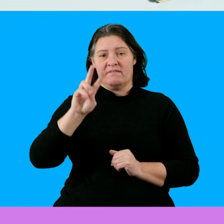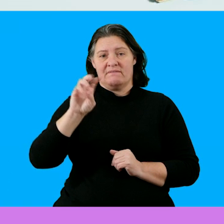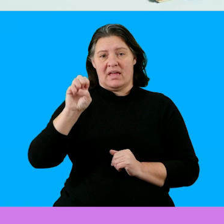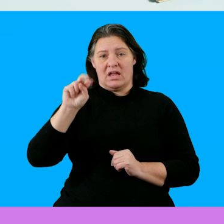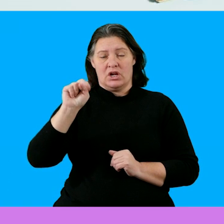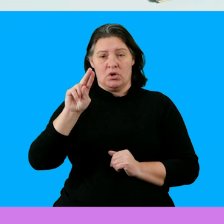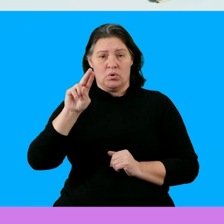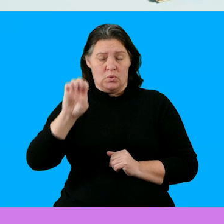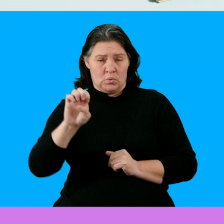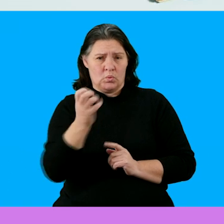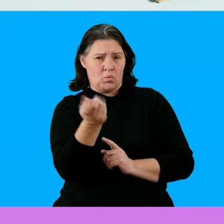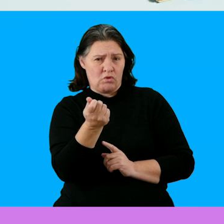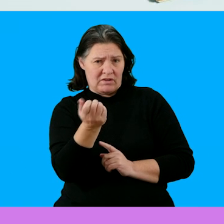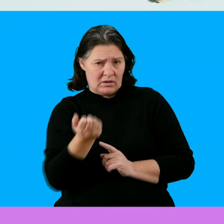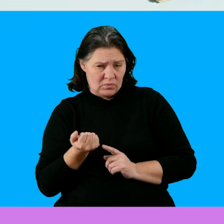Revenue